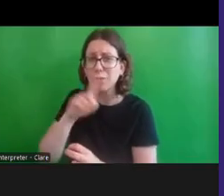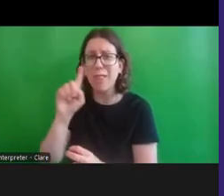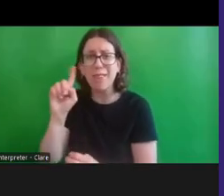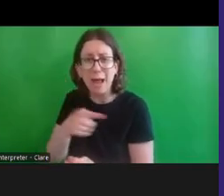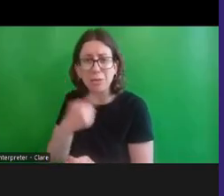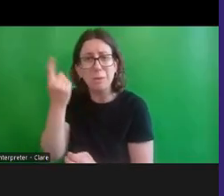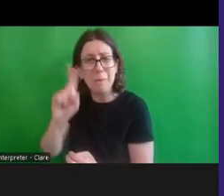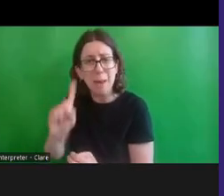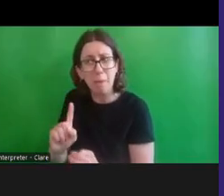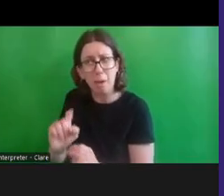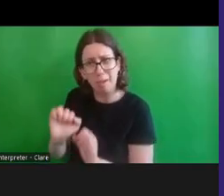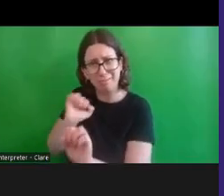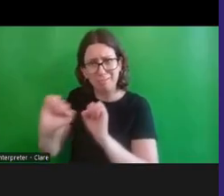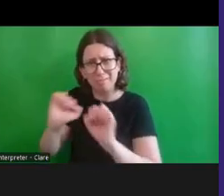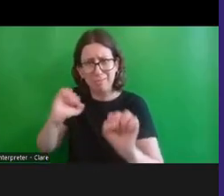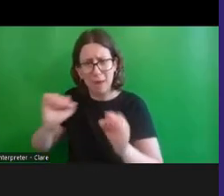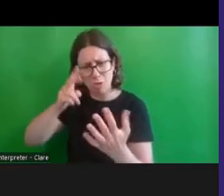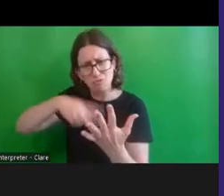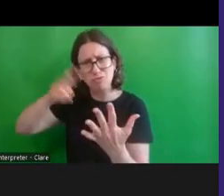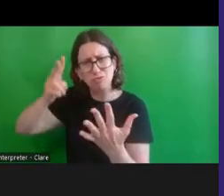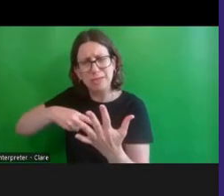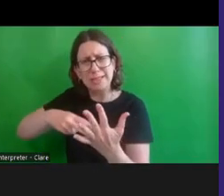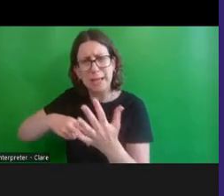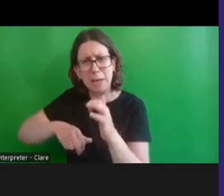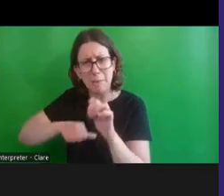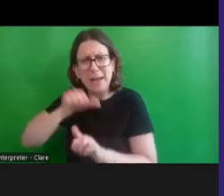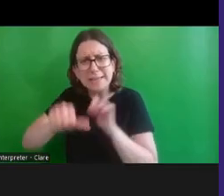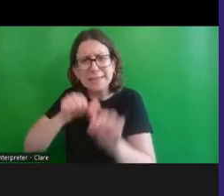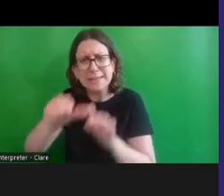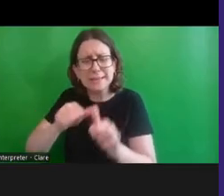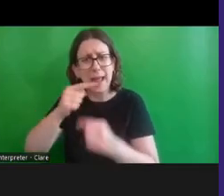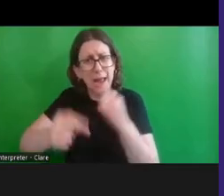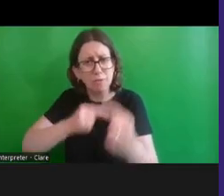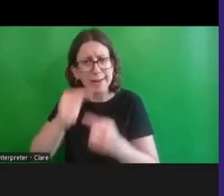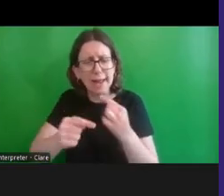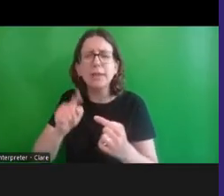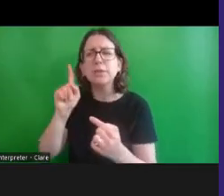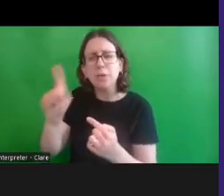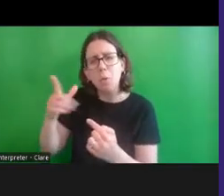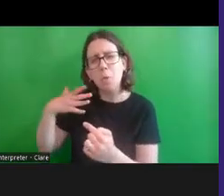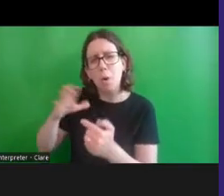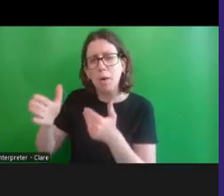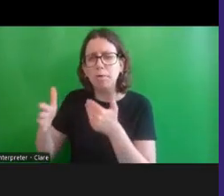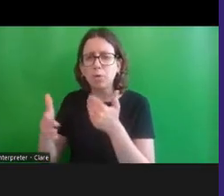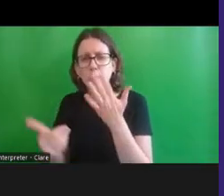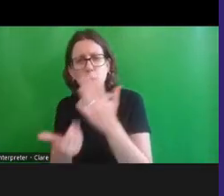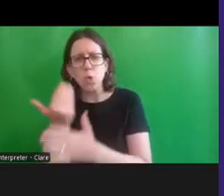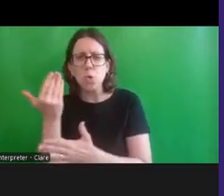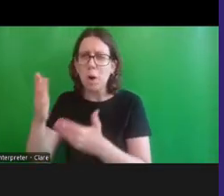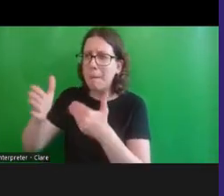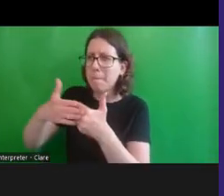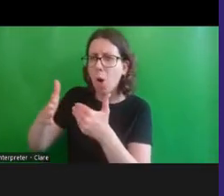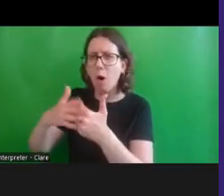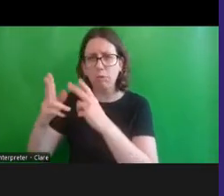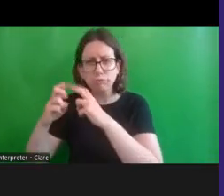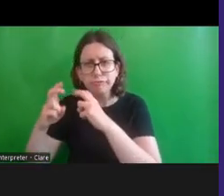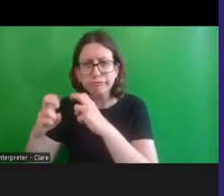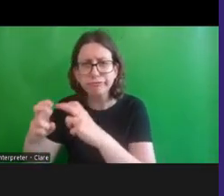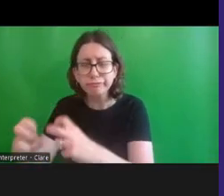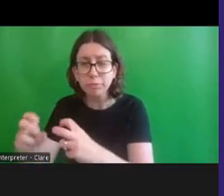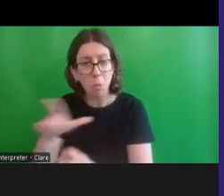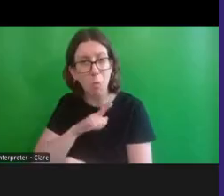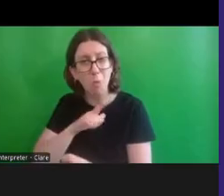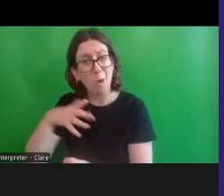year. This annual literacy survey is at the core of our work, and we continue to do new insights and evidence-led information to inform what we're